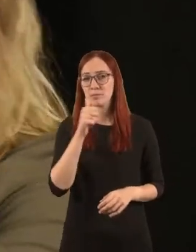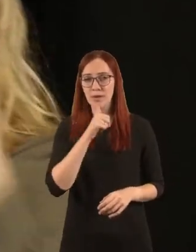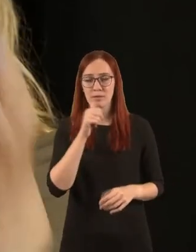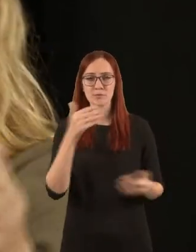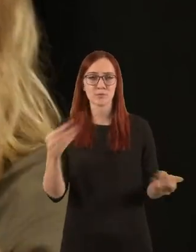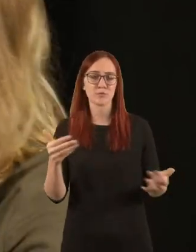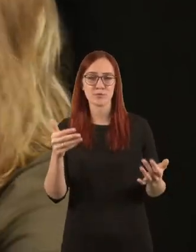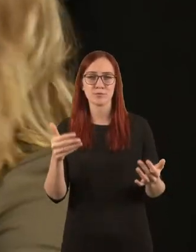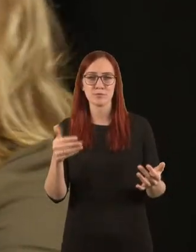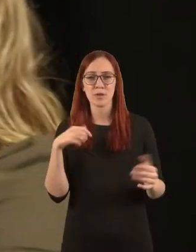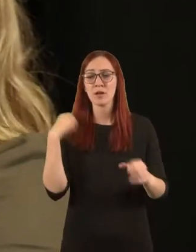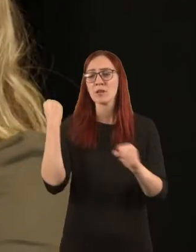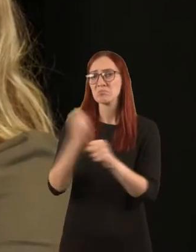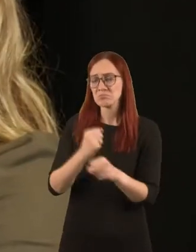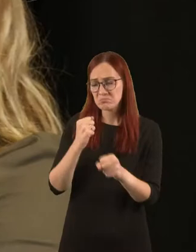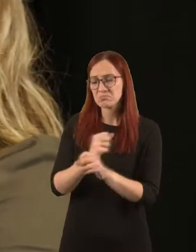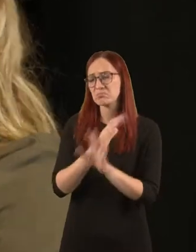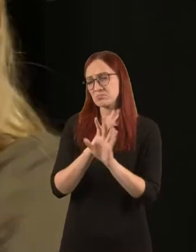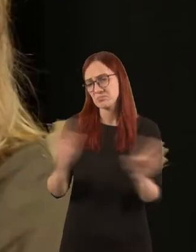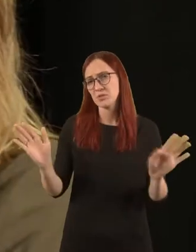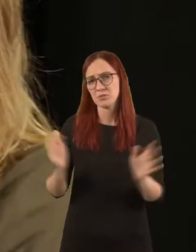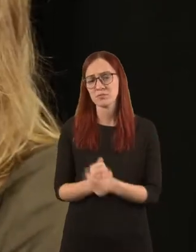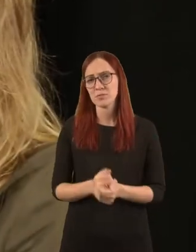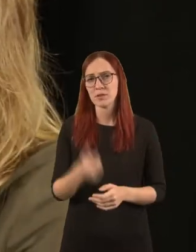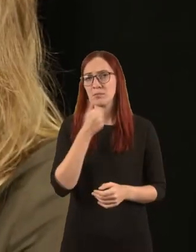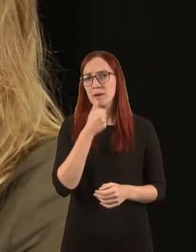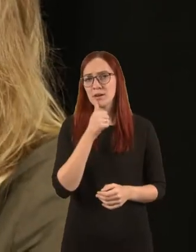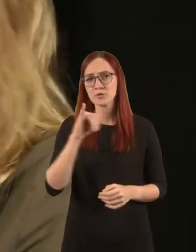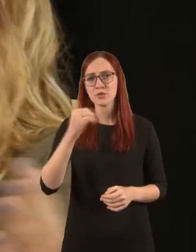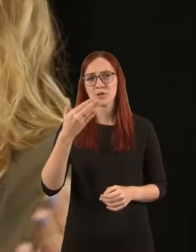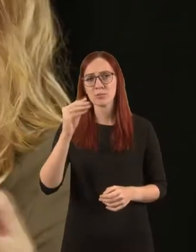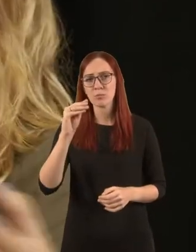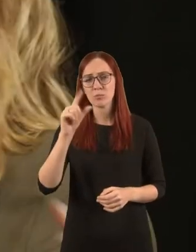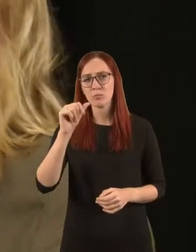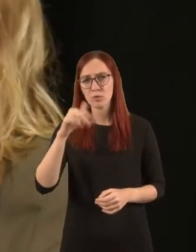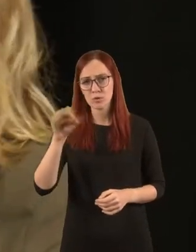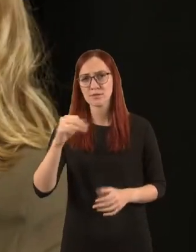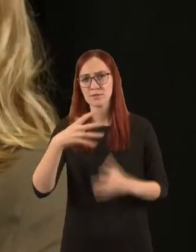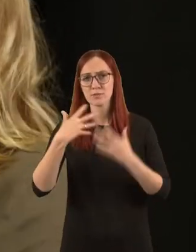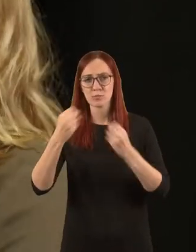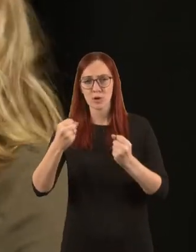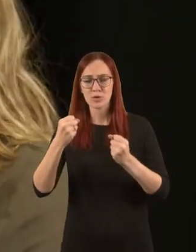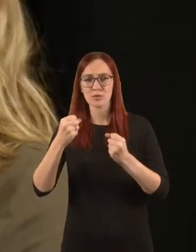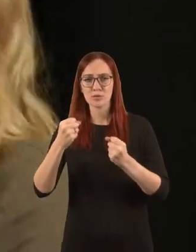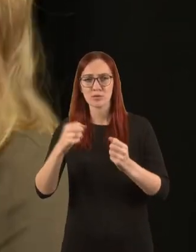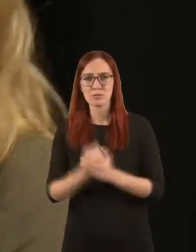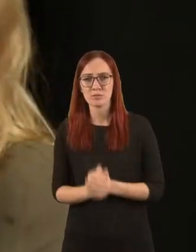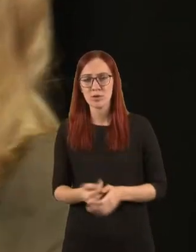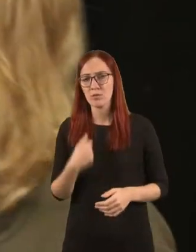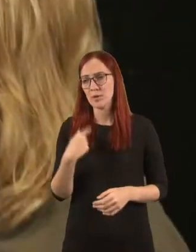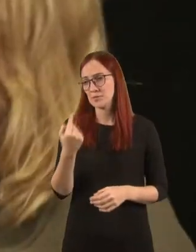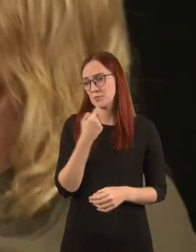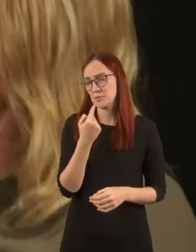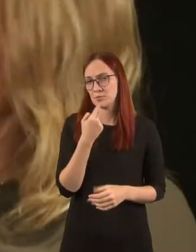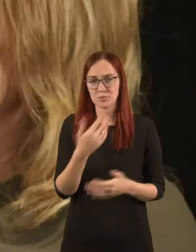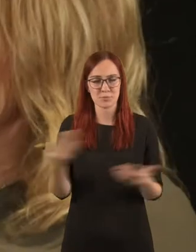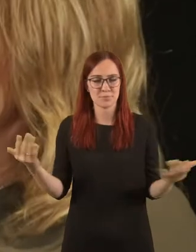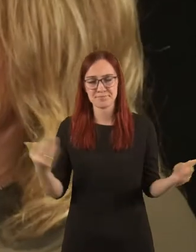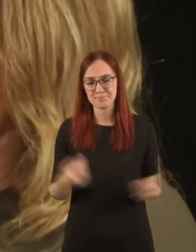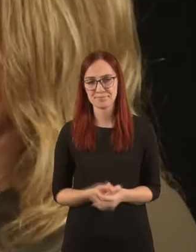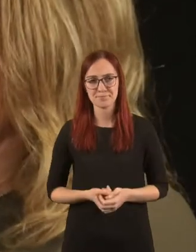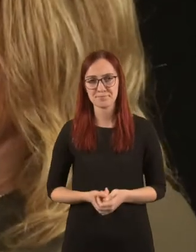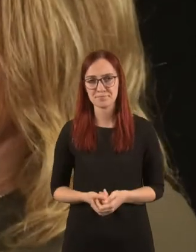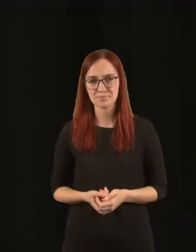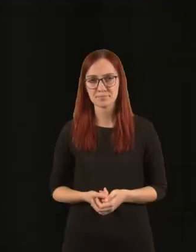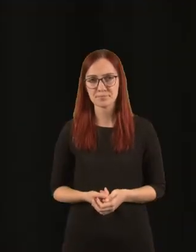have elderly family members, and so on and so forth. A lot has been done, but don't forget